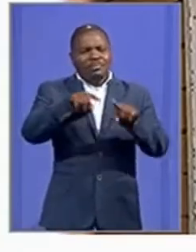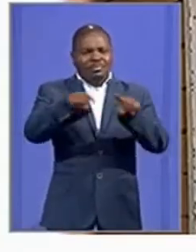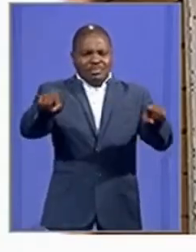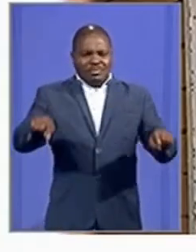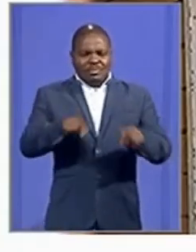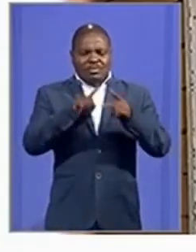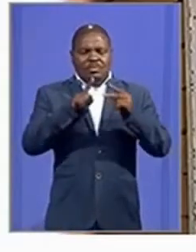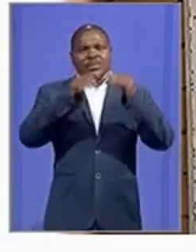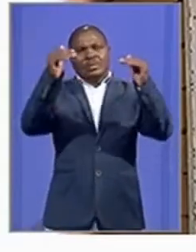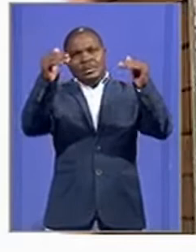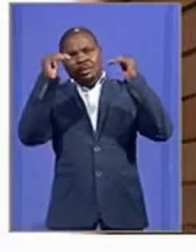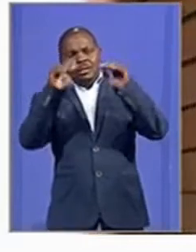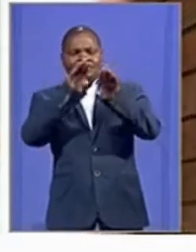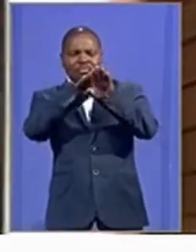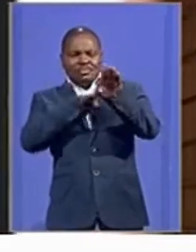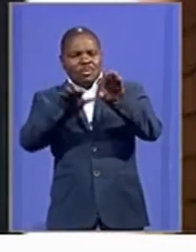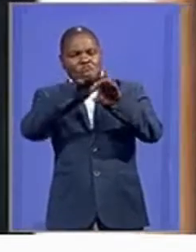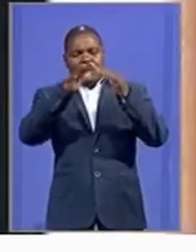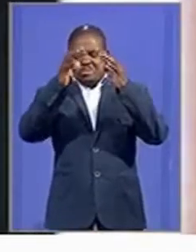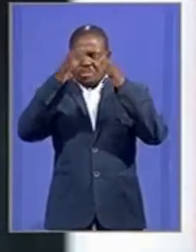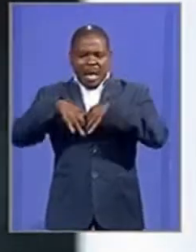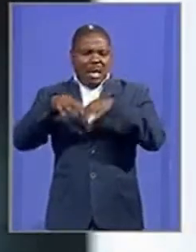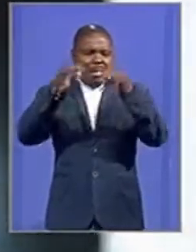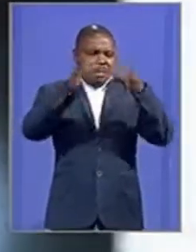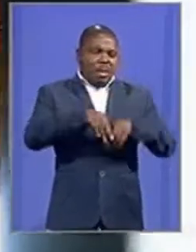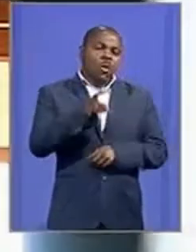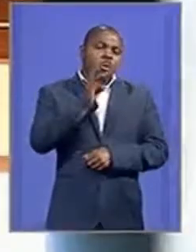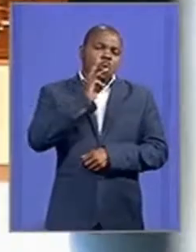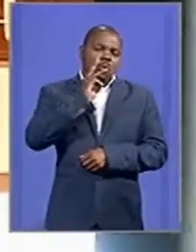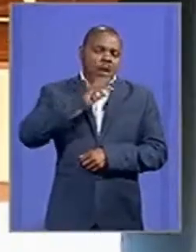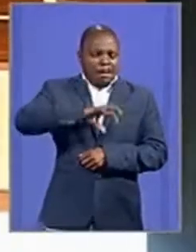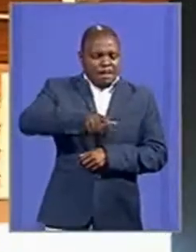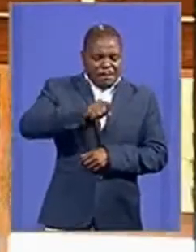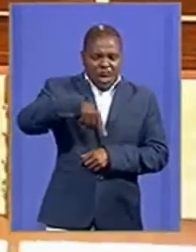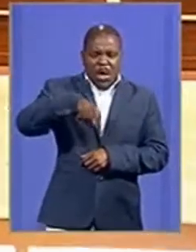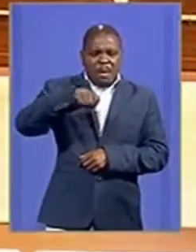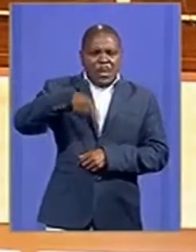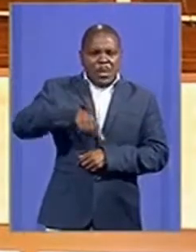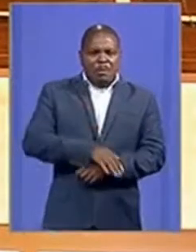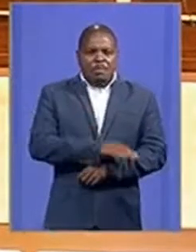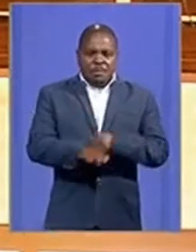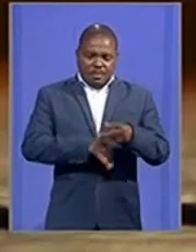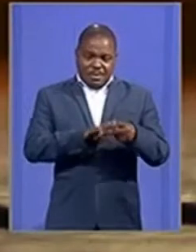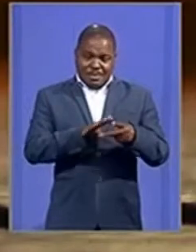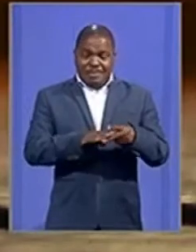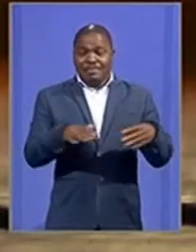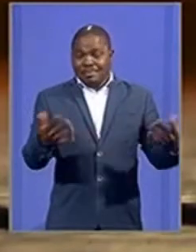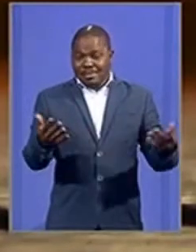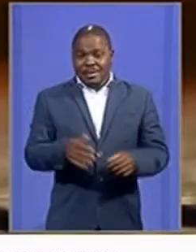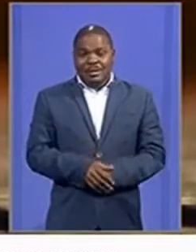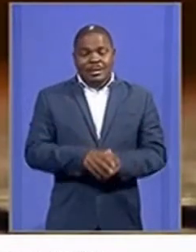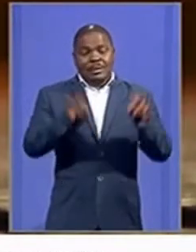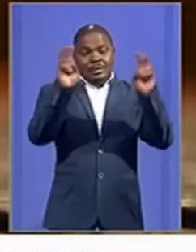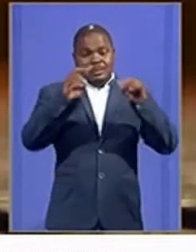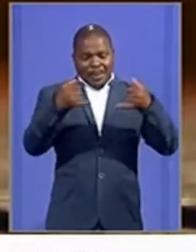e le di-ceiling le marulelo a phuhlamme. Dipompi tša metse ke tšeo di dutlago. Go tlaletša seo go thalaganya mathale